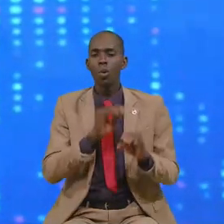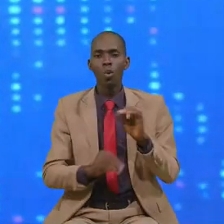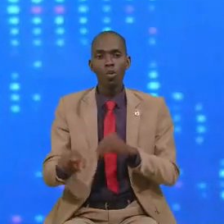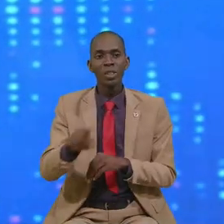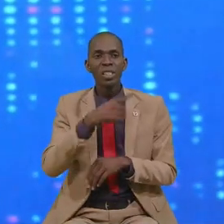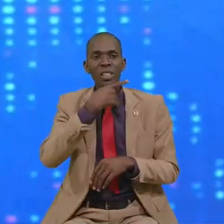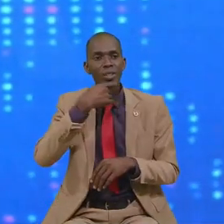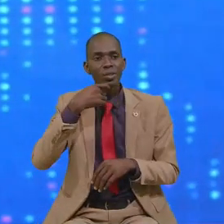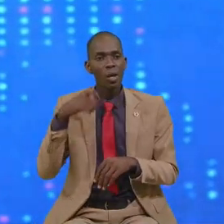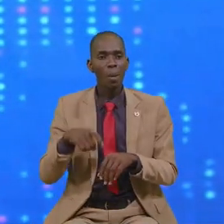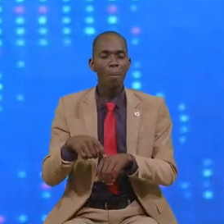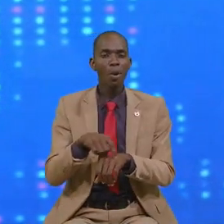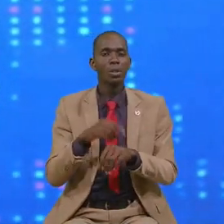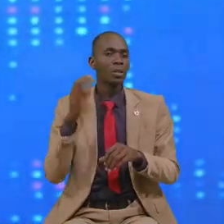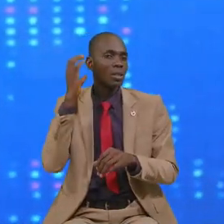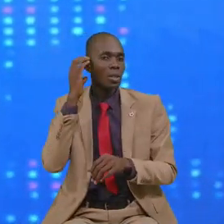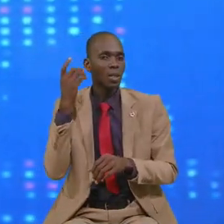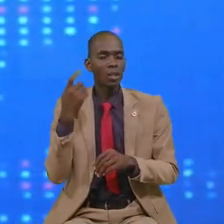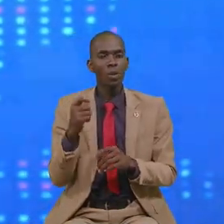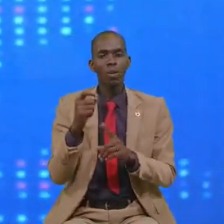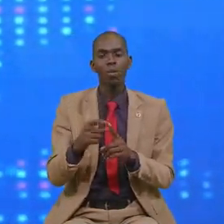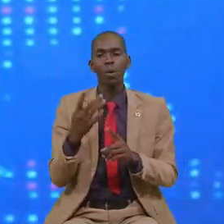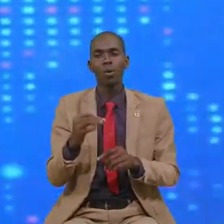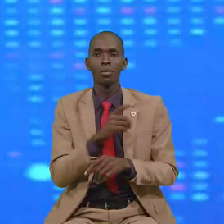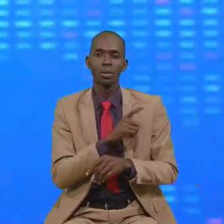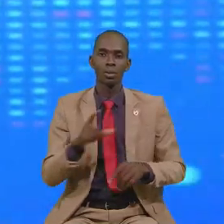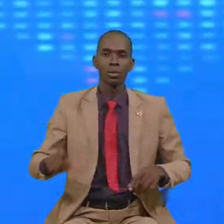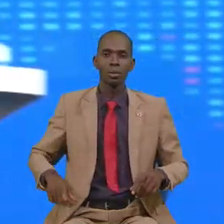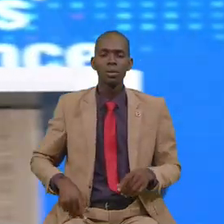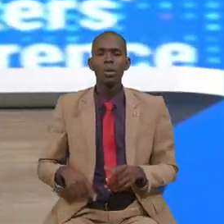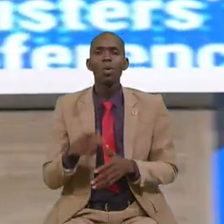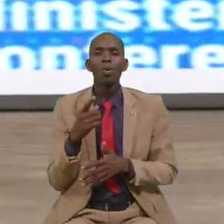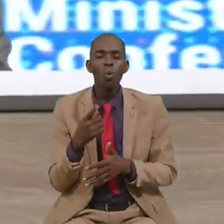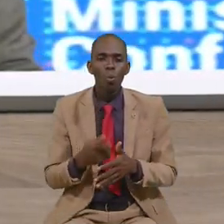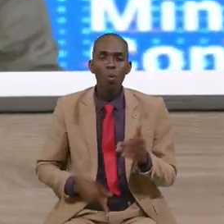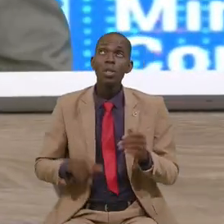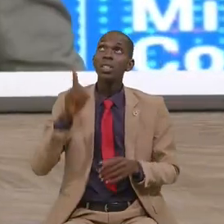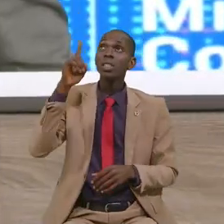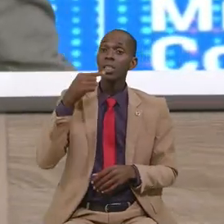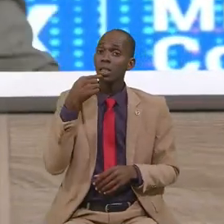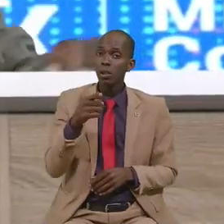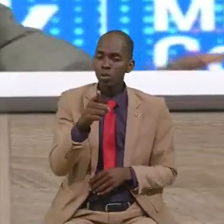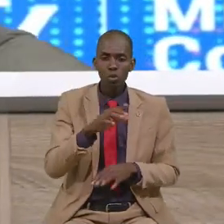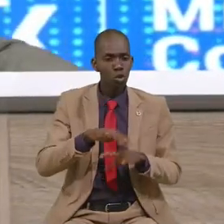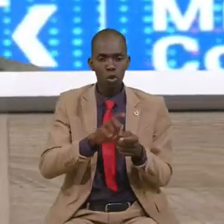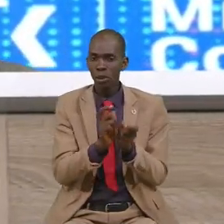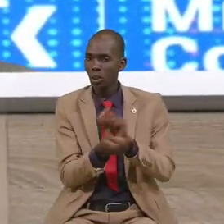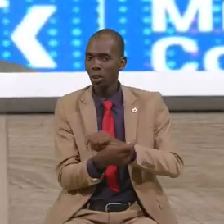bones, hear the word of the Lord. What he tells you, don't modify it, the